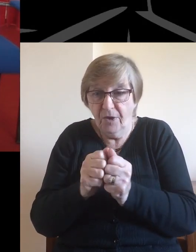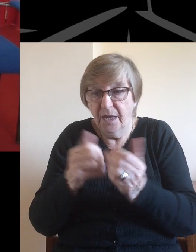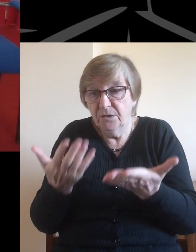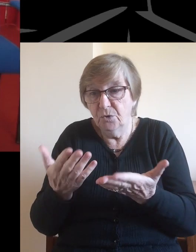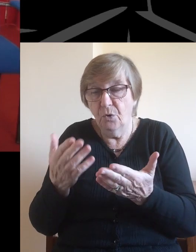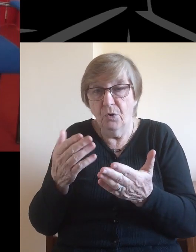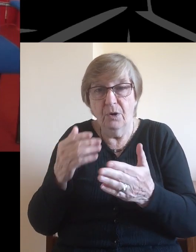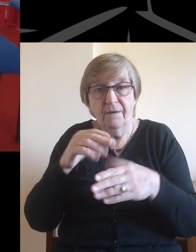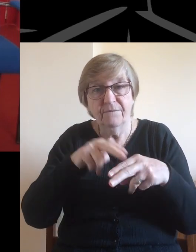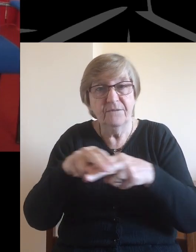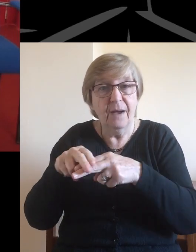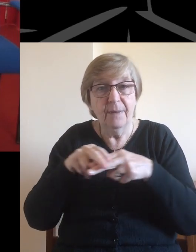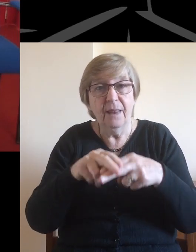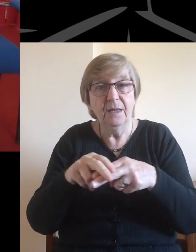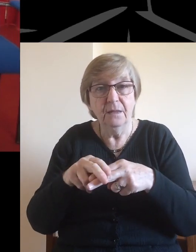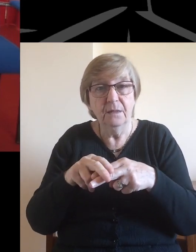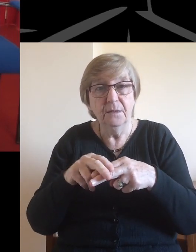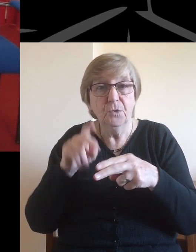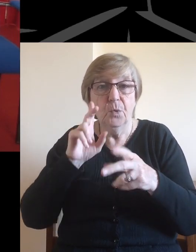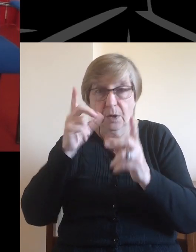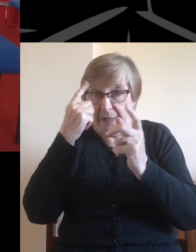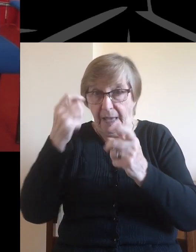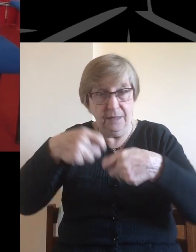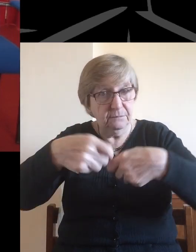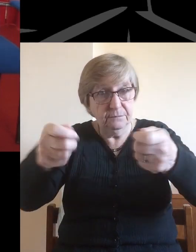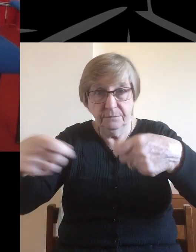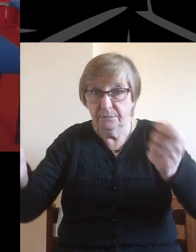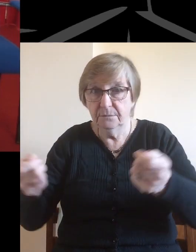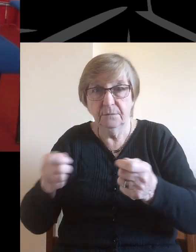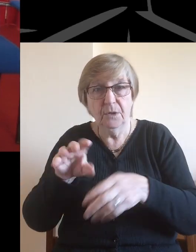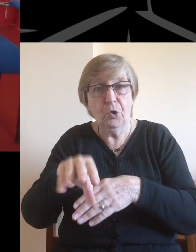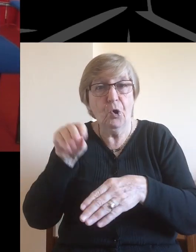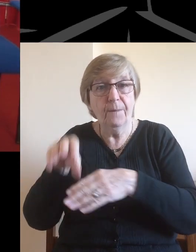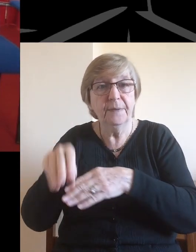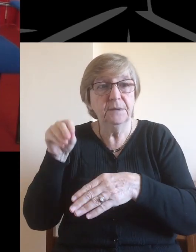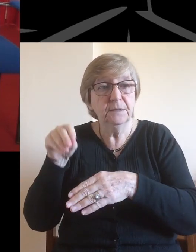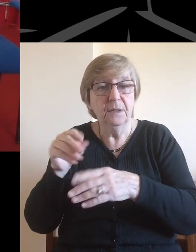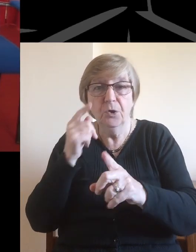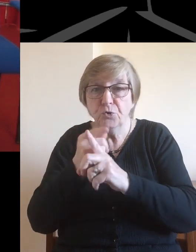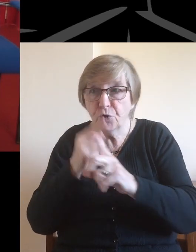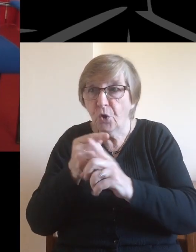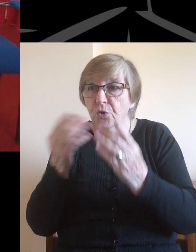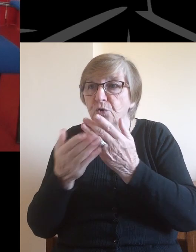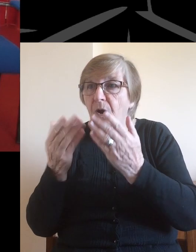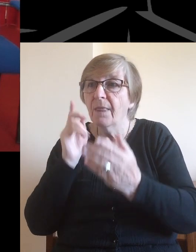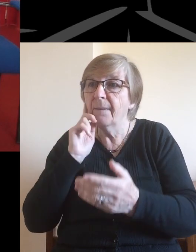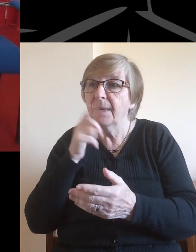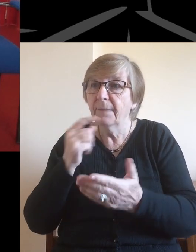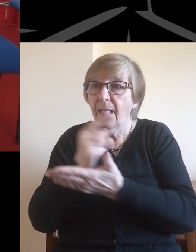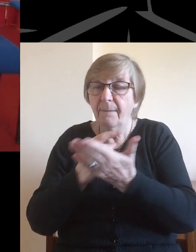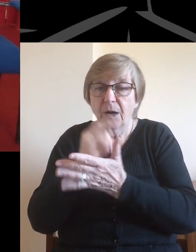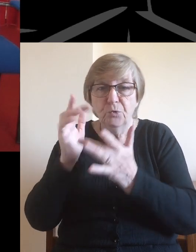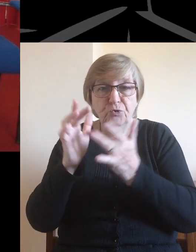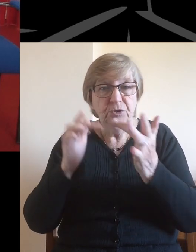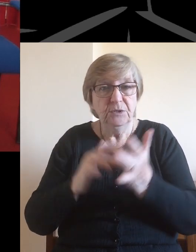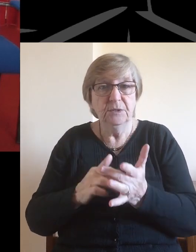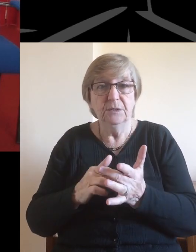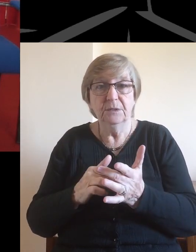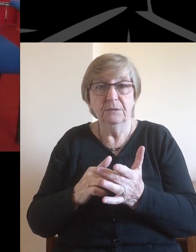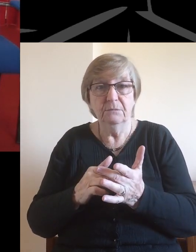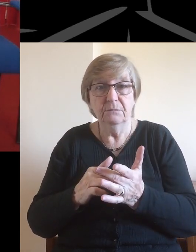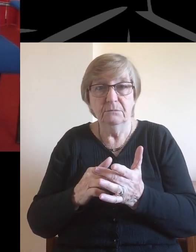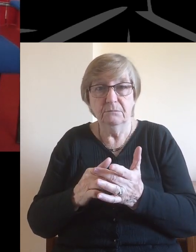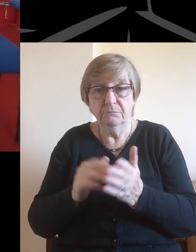member. And so we're going to provide copies for you. We want you to be talking to other folk about Jesus